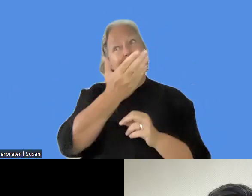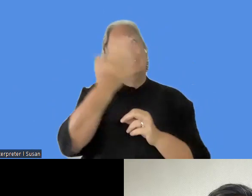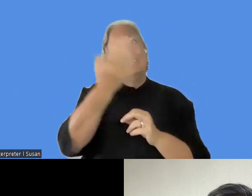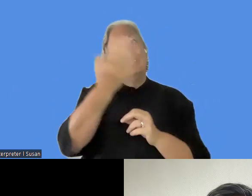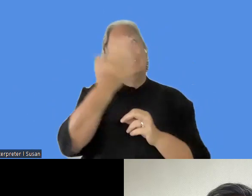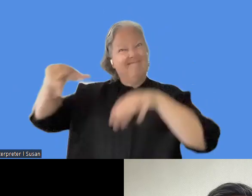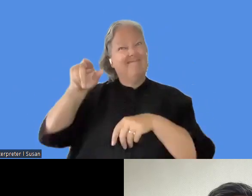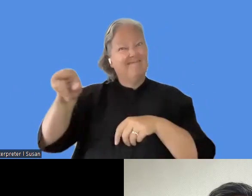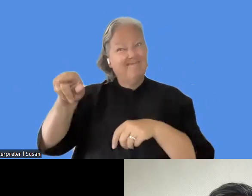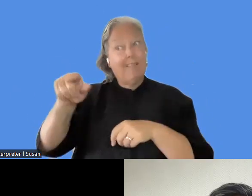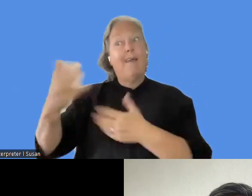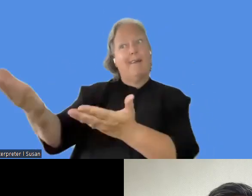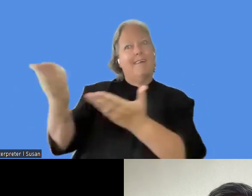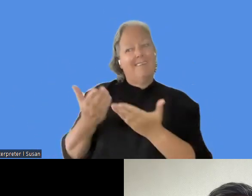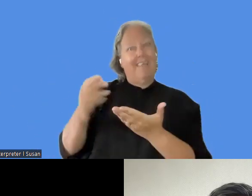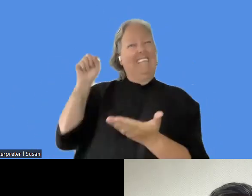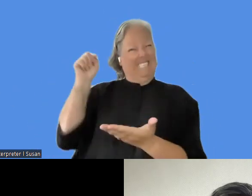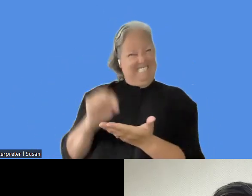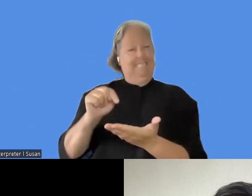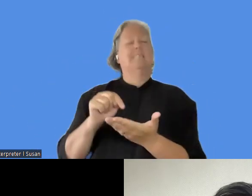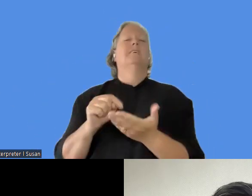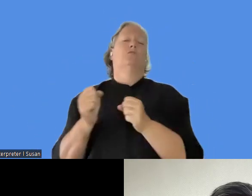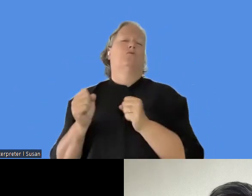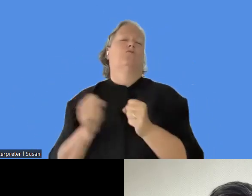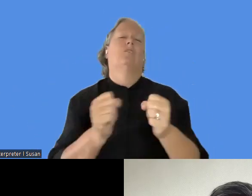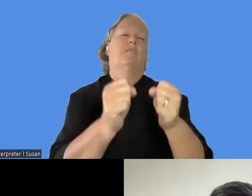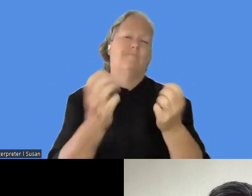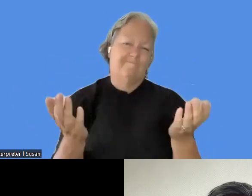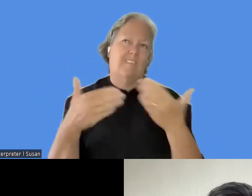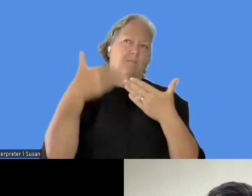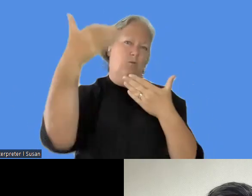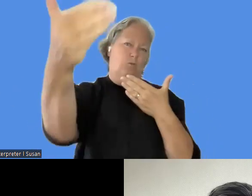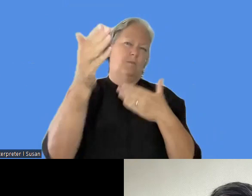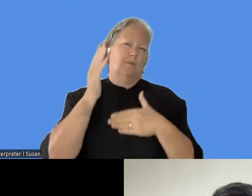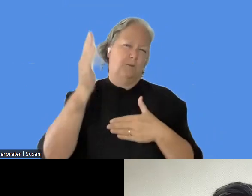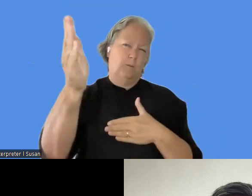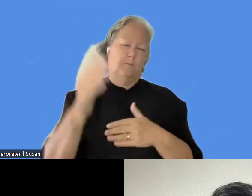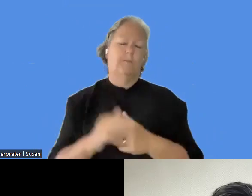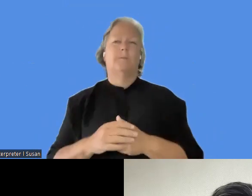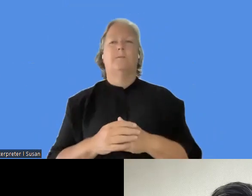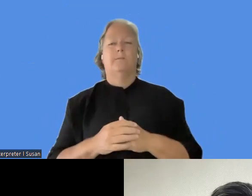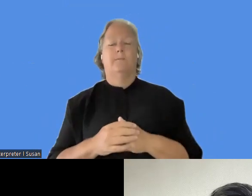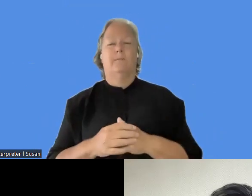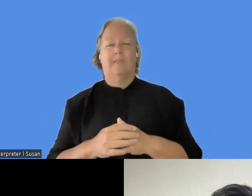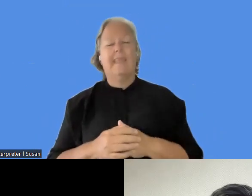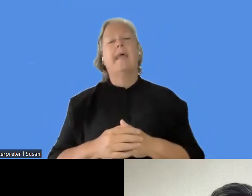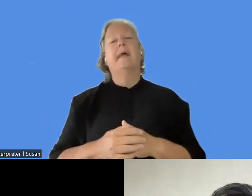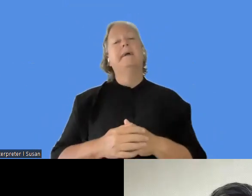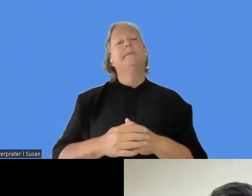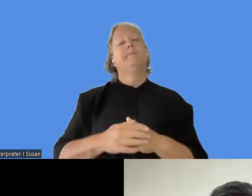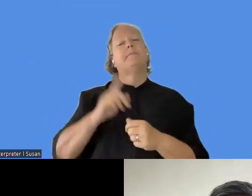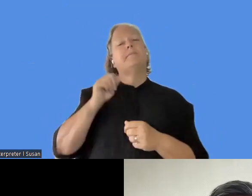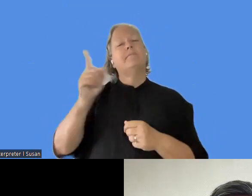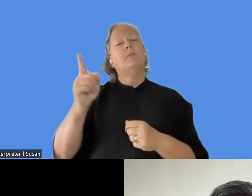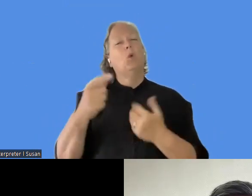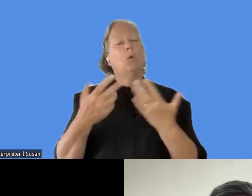how we're going to make strategies. I'm from Peking University, and I'm